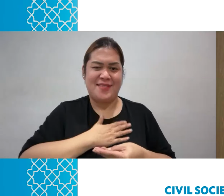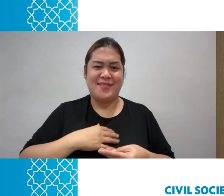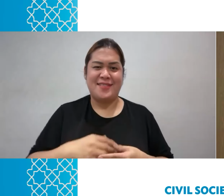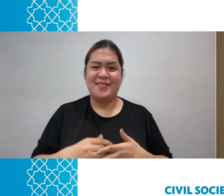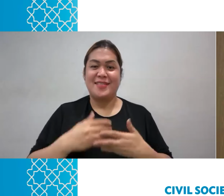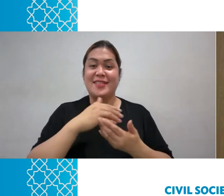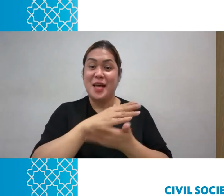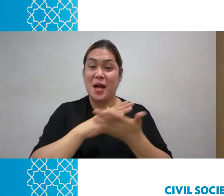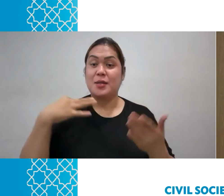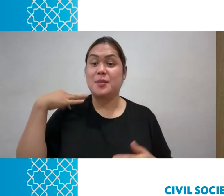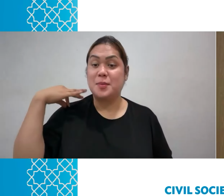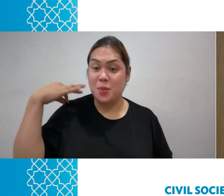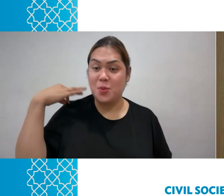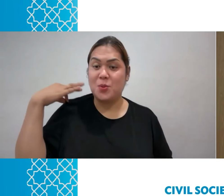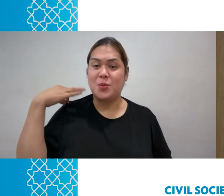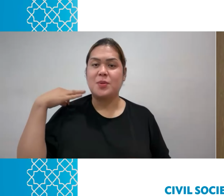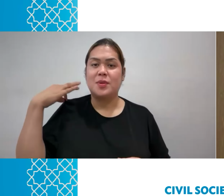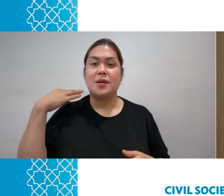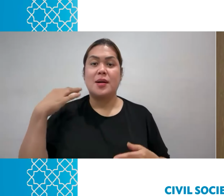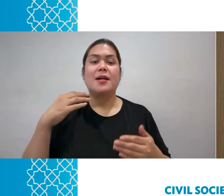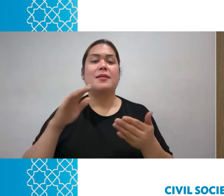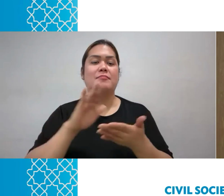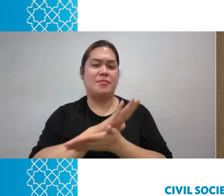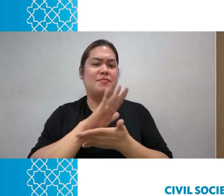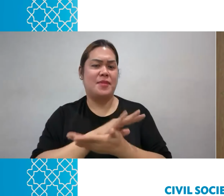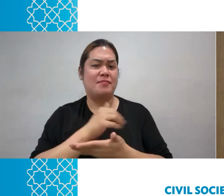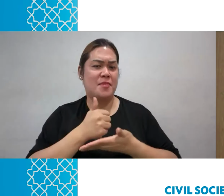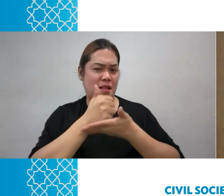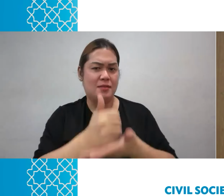if you could help to distribute the signs.